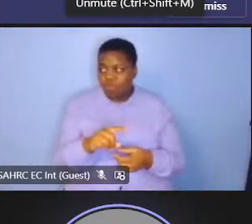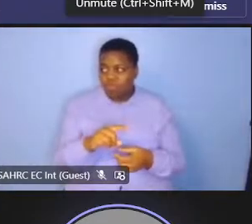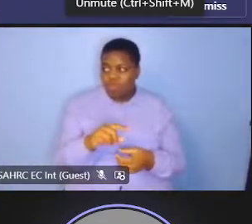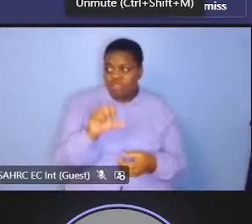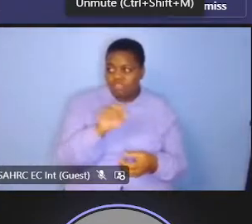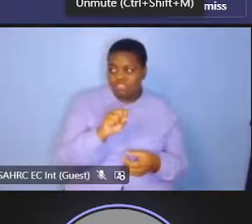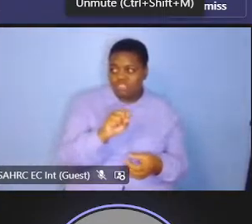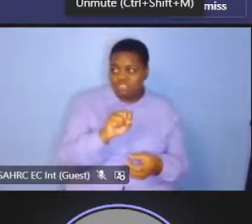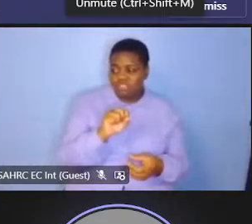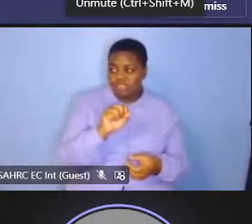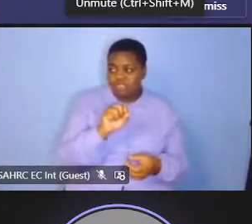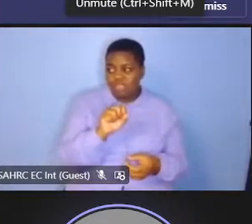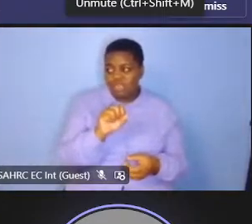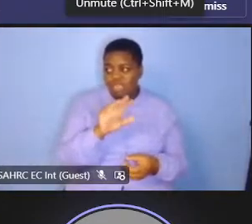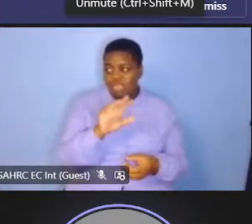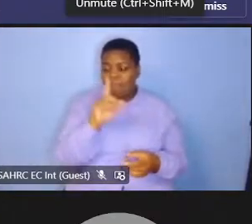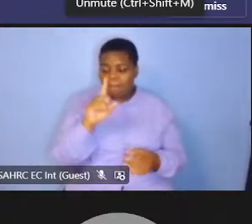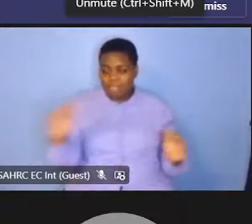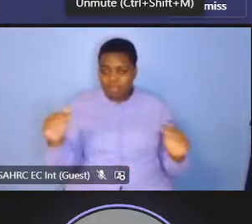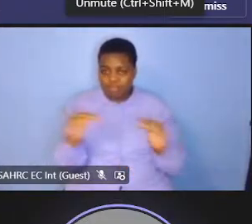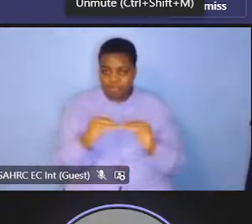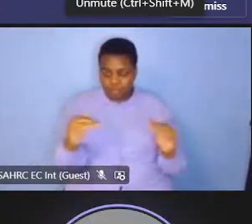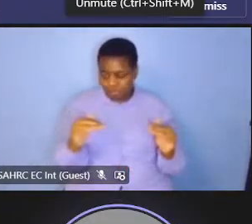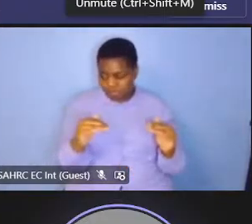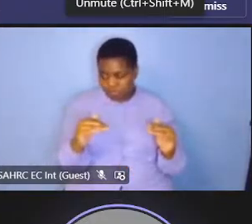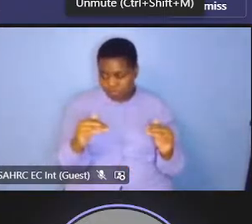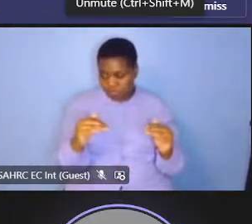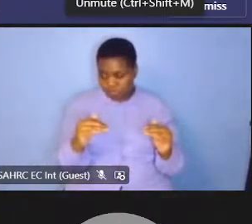be treated equally.